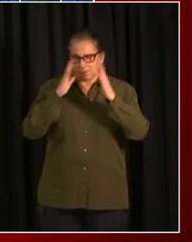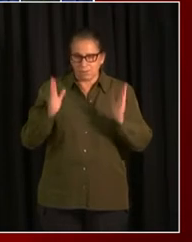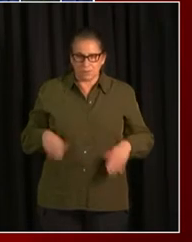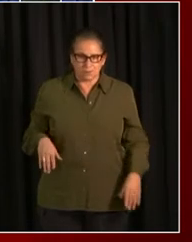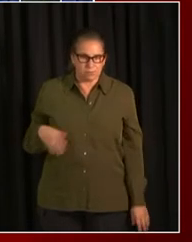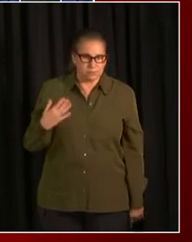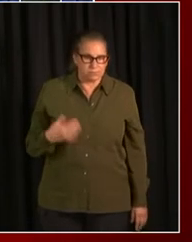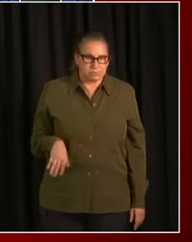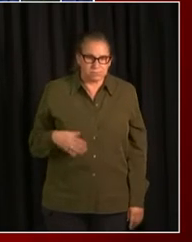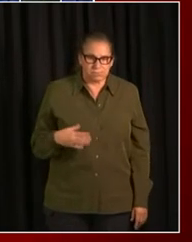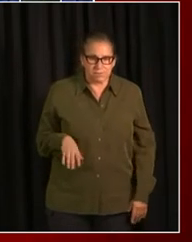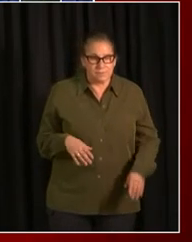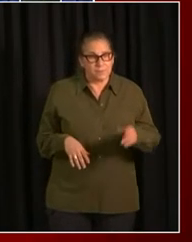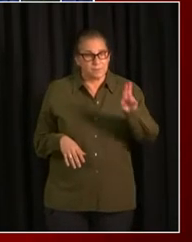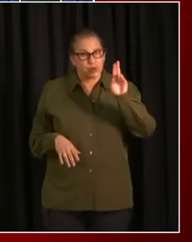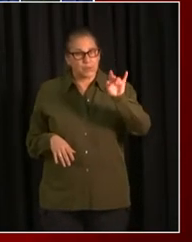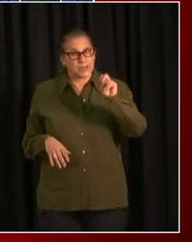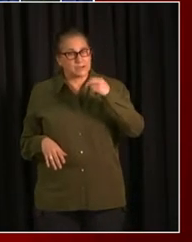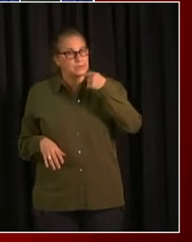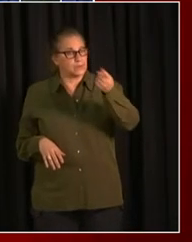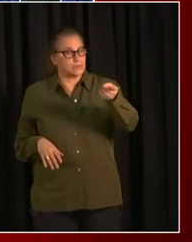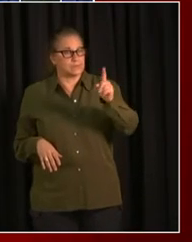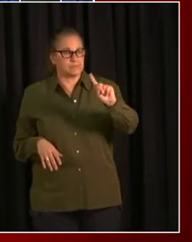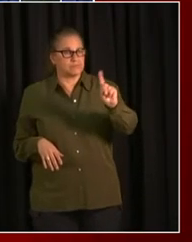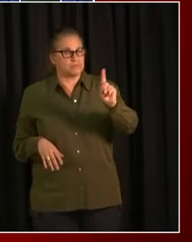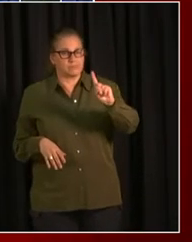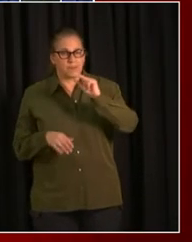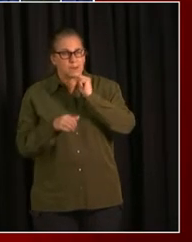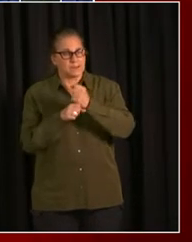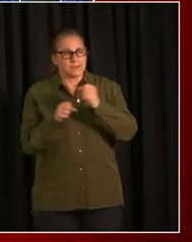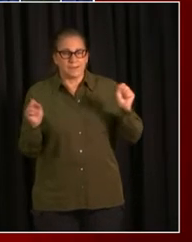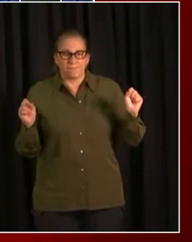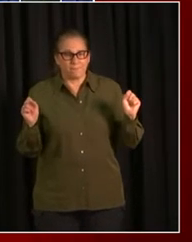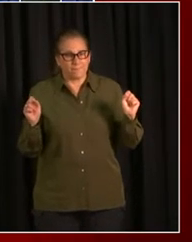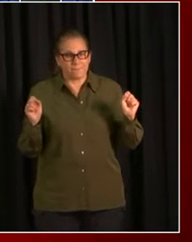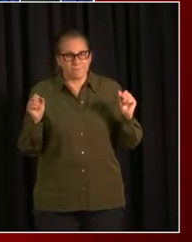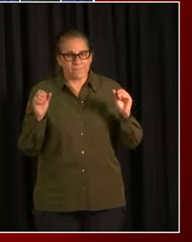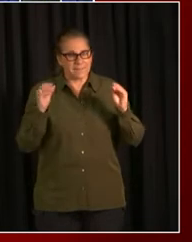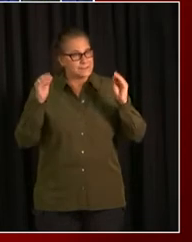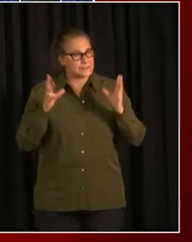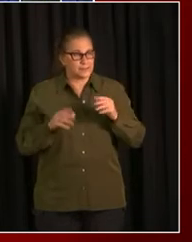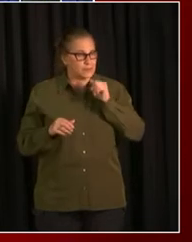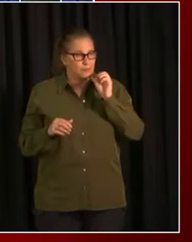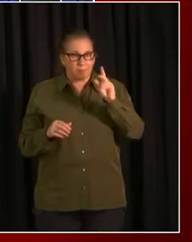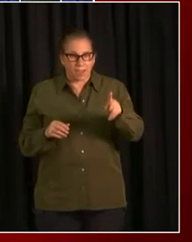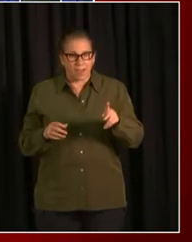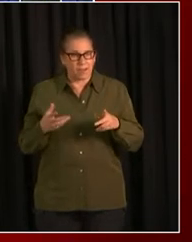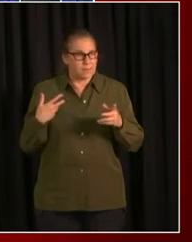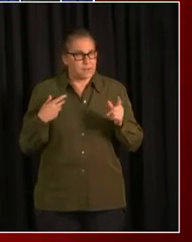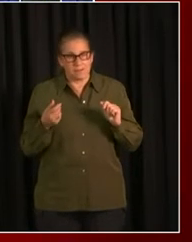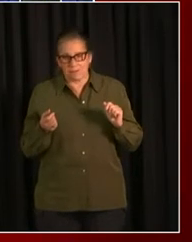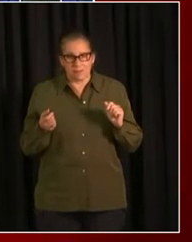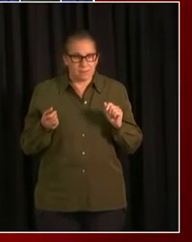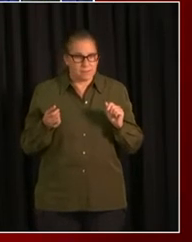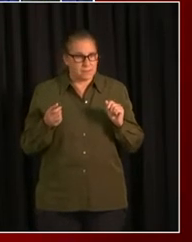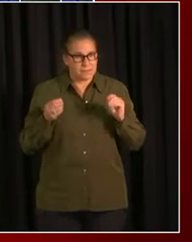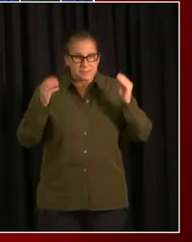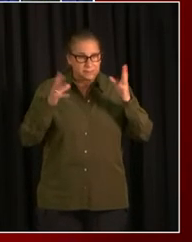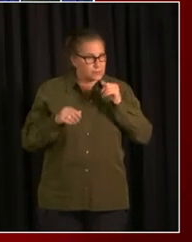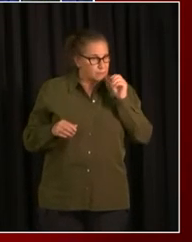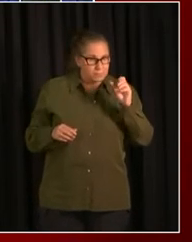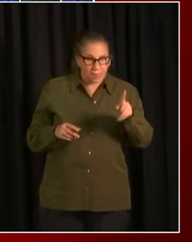tells them that it's not safe to go back, then they likely won't go back. And if they don't go back, of course, the students don't go